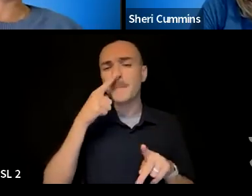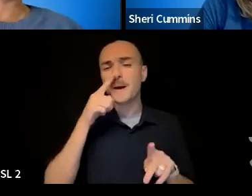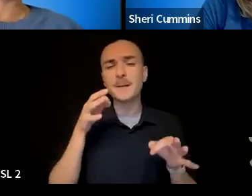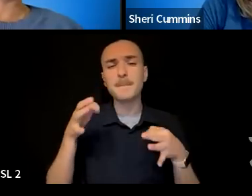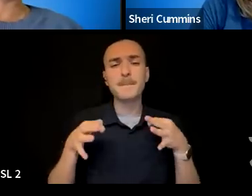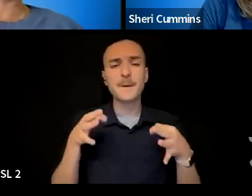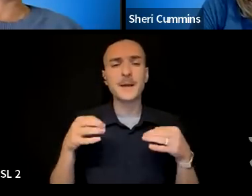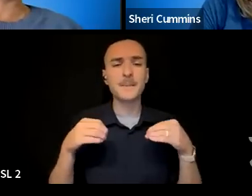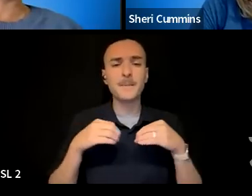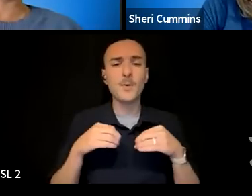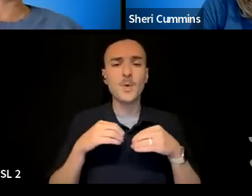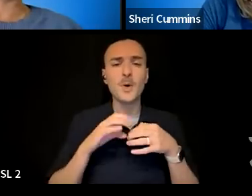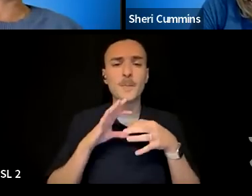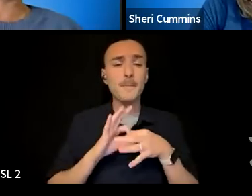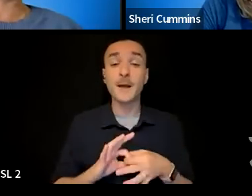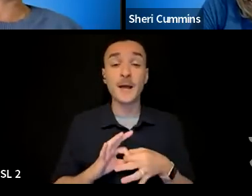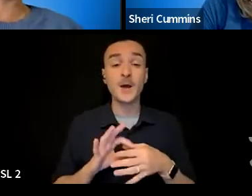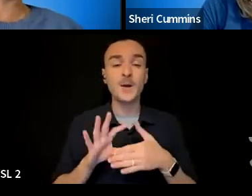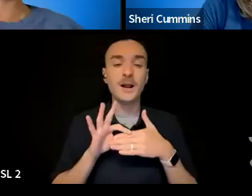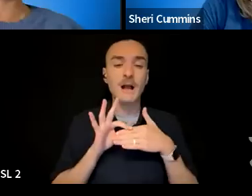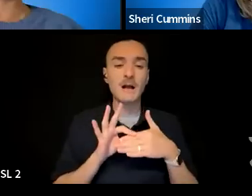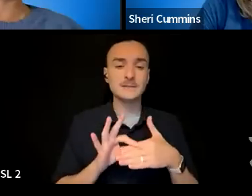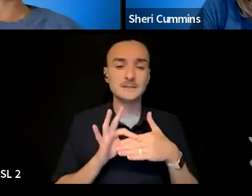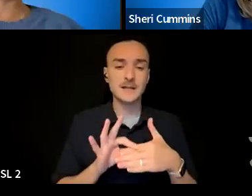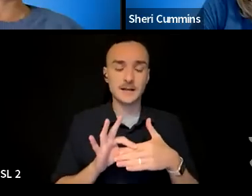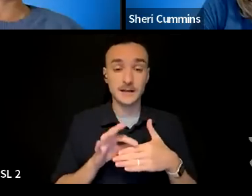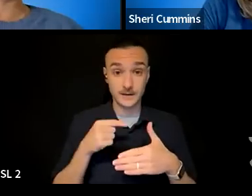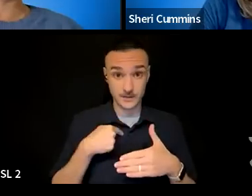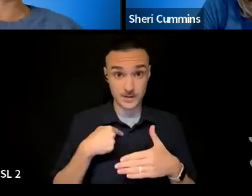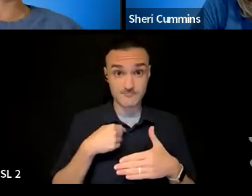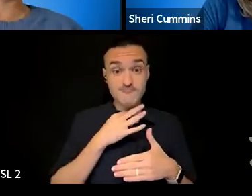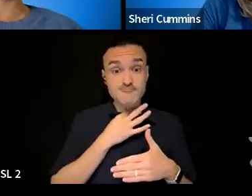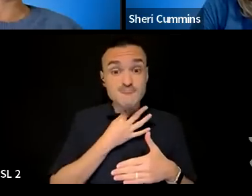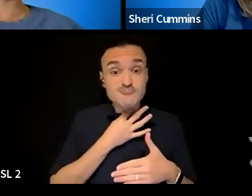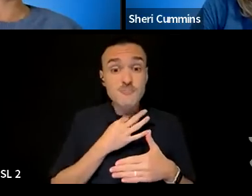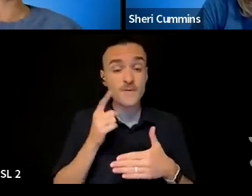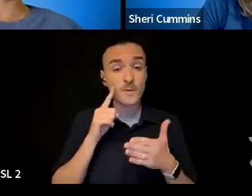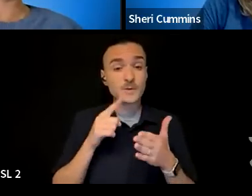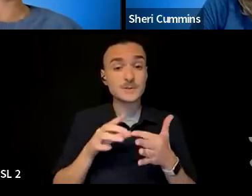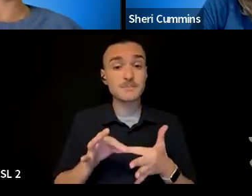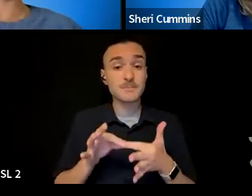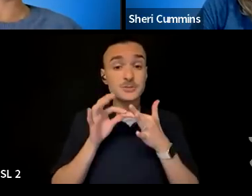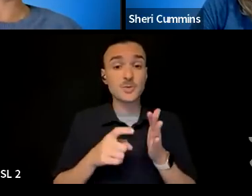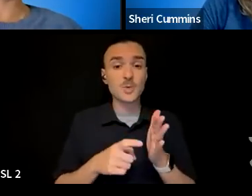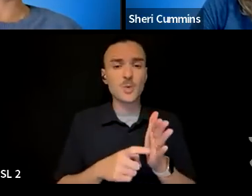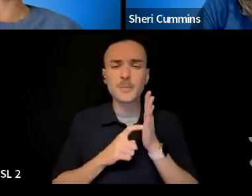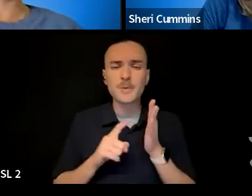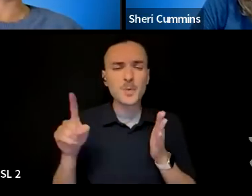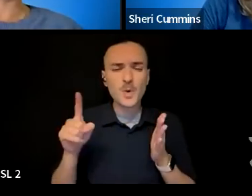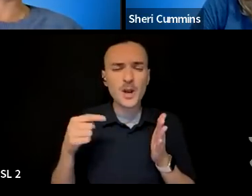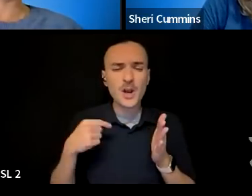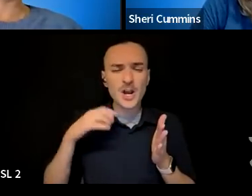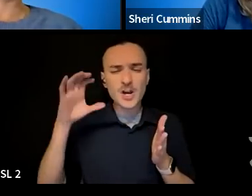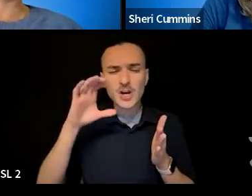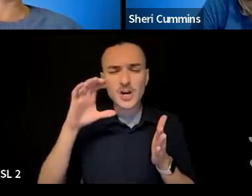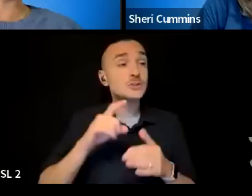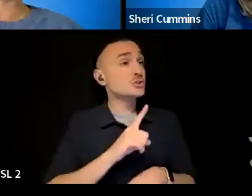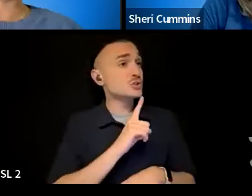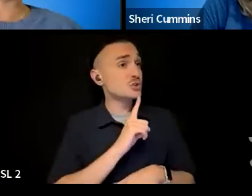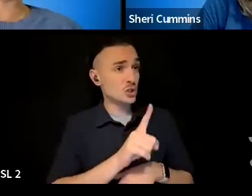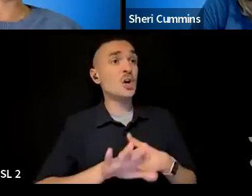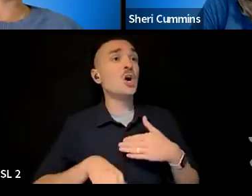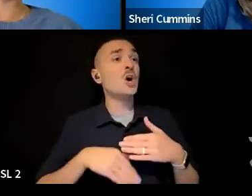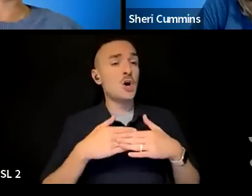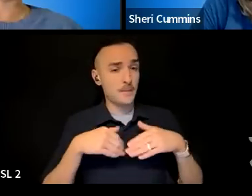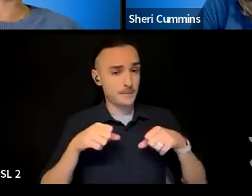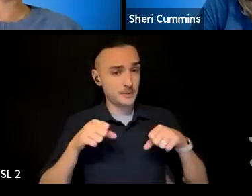applicants may find special requirements? Sure. And all of our funding opportunities follow the same general